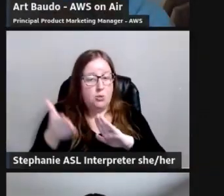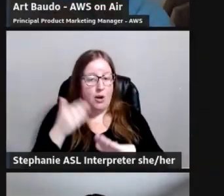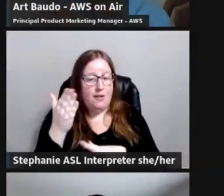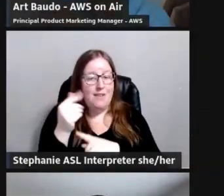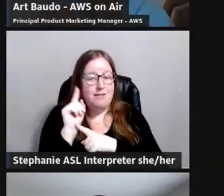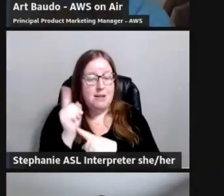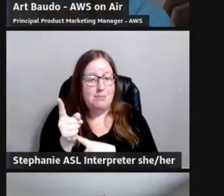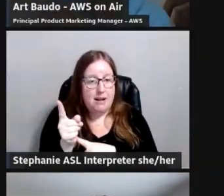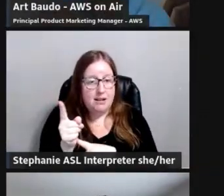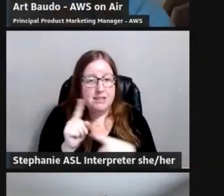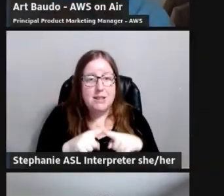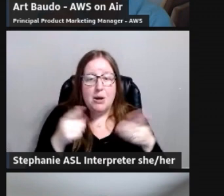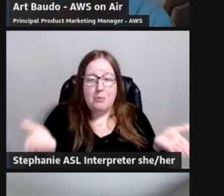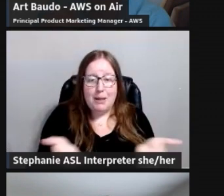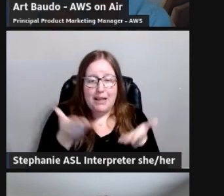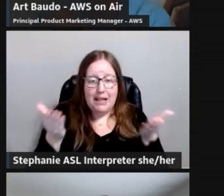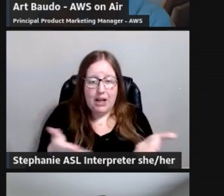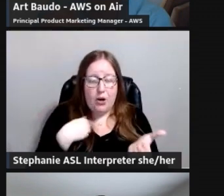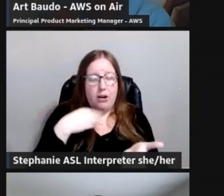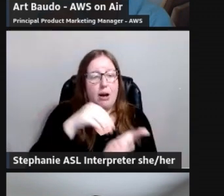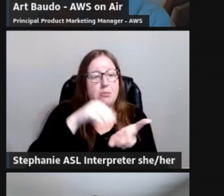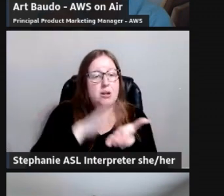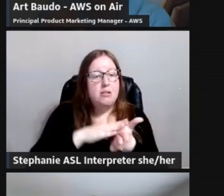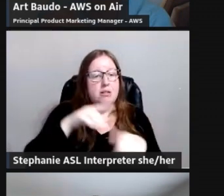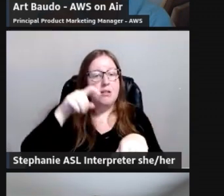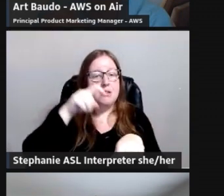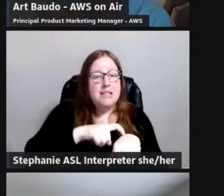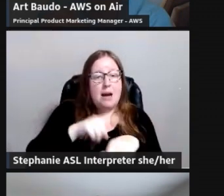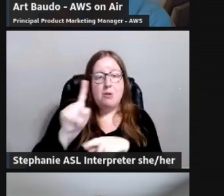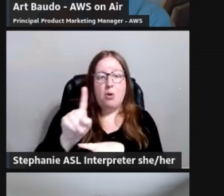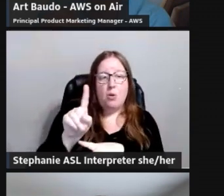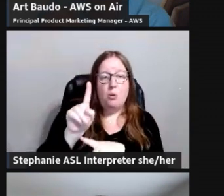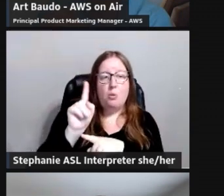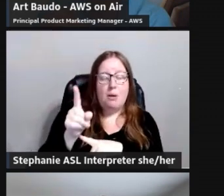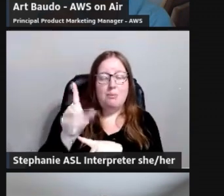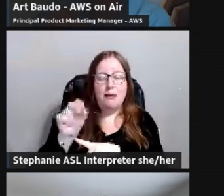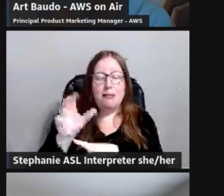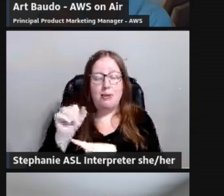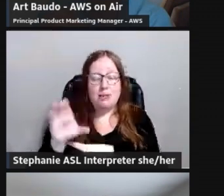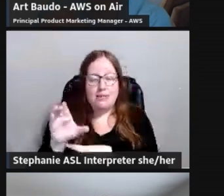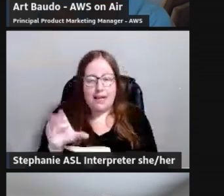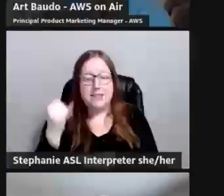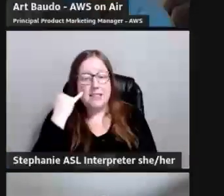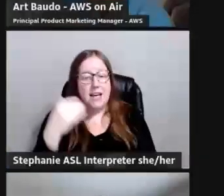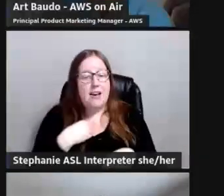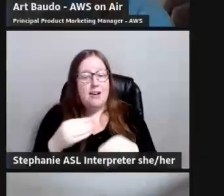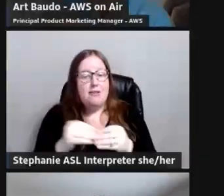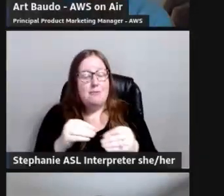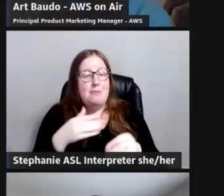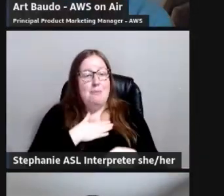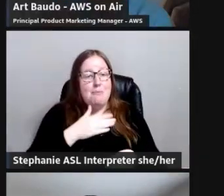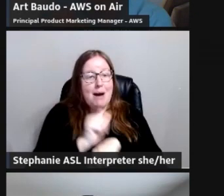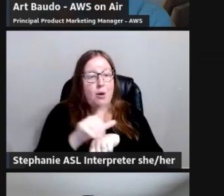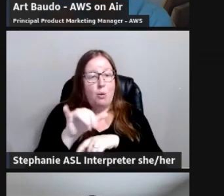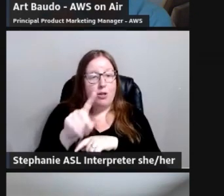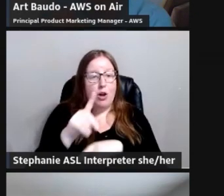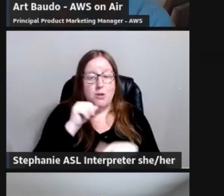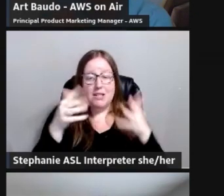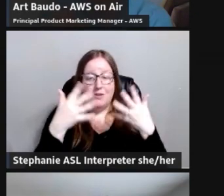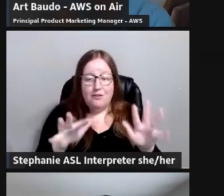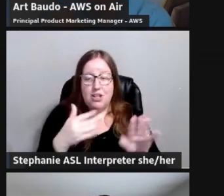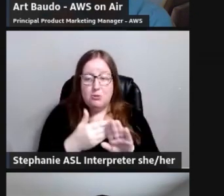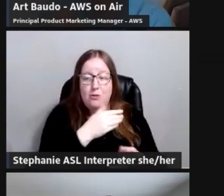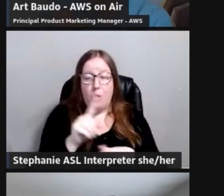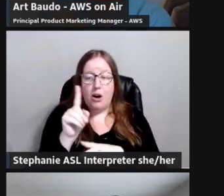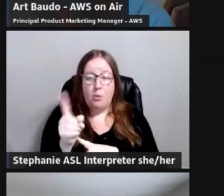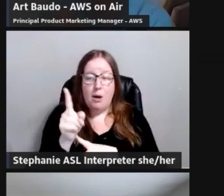minutes, but here I'm putting a timeout of 1 minute 30 seconds. So if my workload did not end before 1 minute 30,